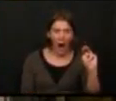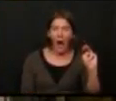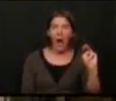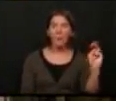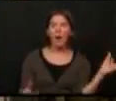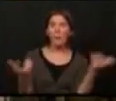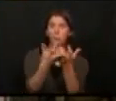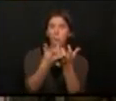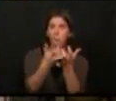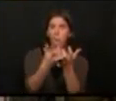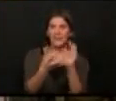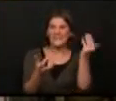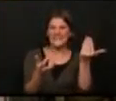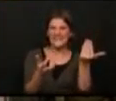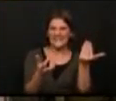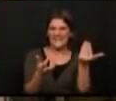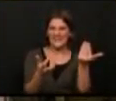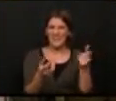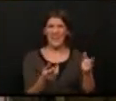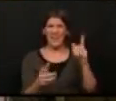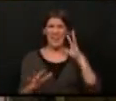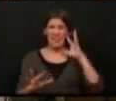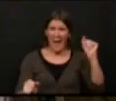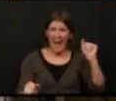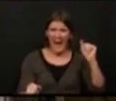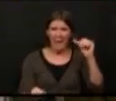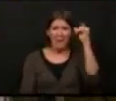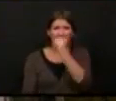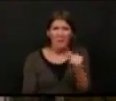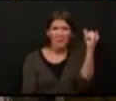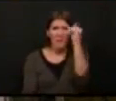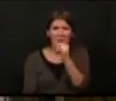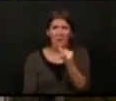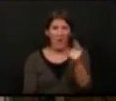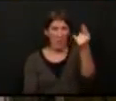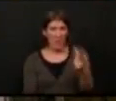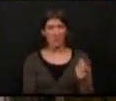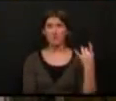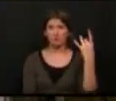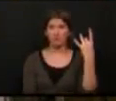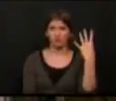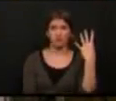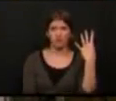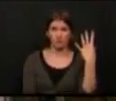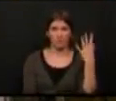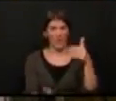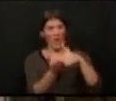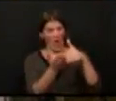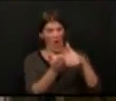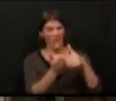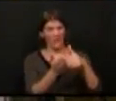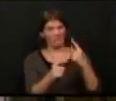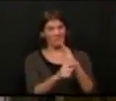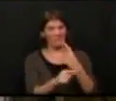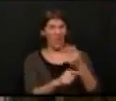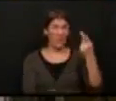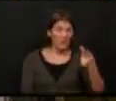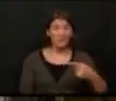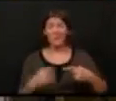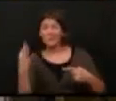in Metropolis. They are extremely loud at times, especially on Thursday nights, but oftentimes more than once a